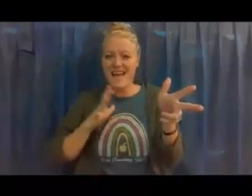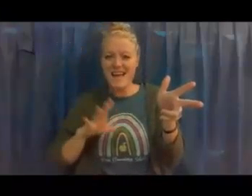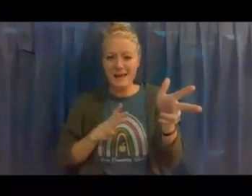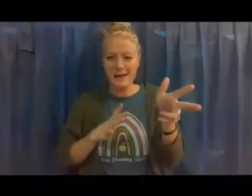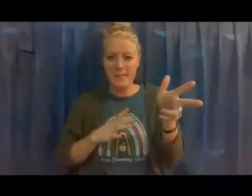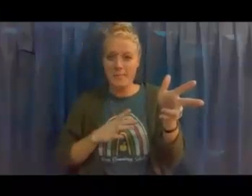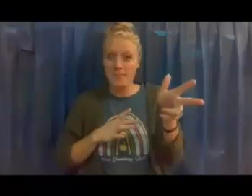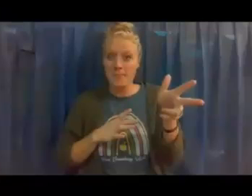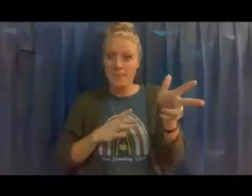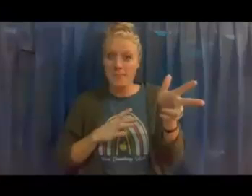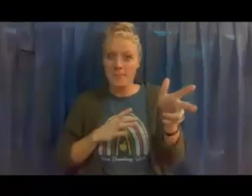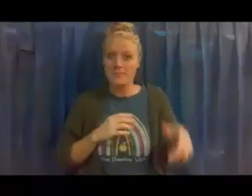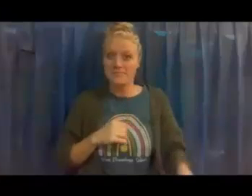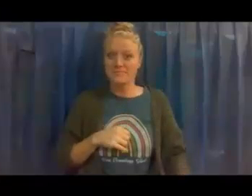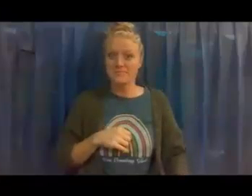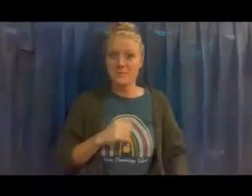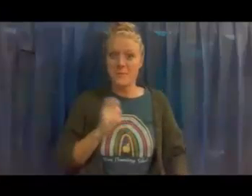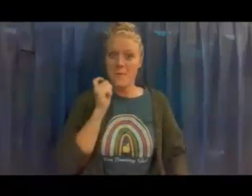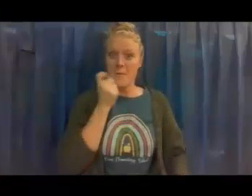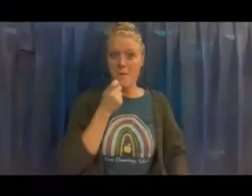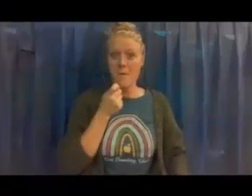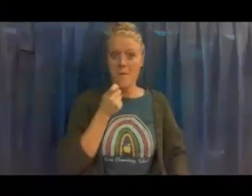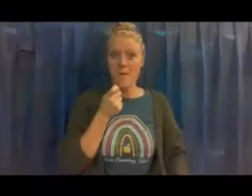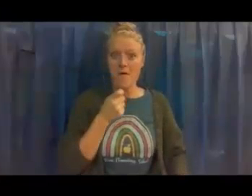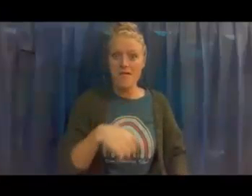So now it's shiny and fancy.